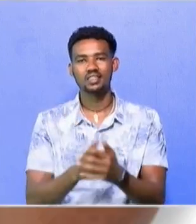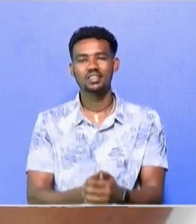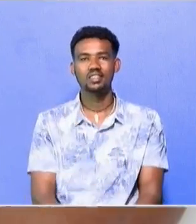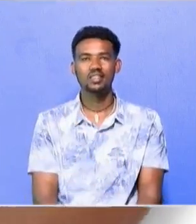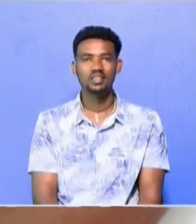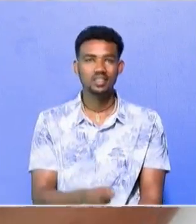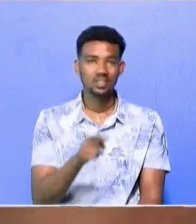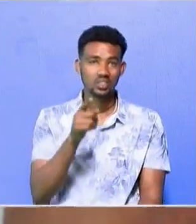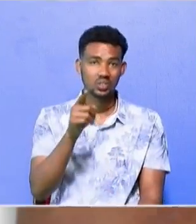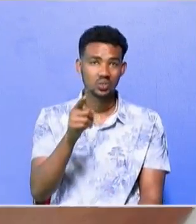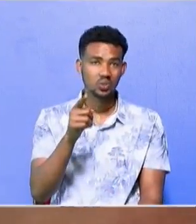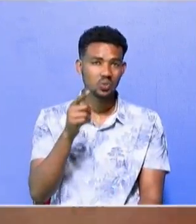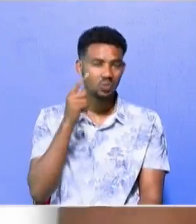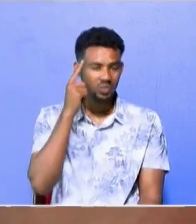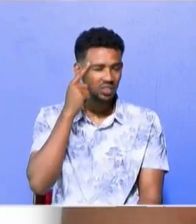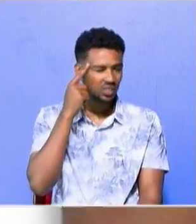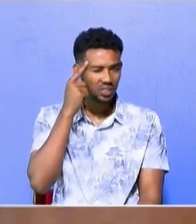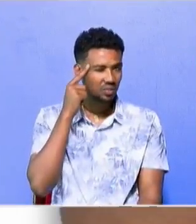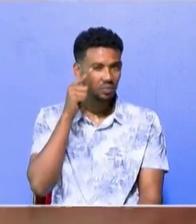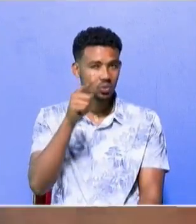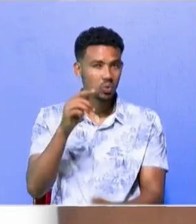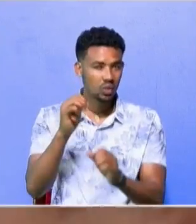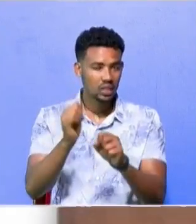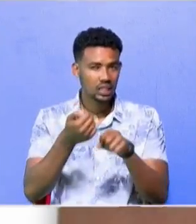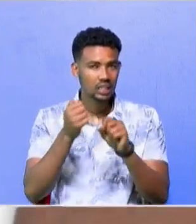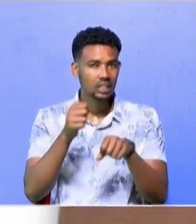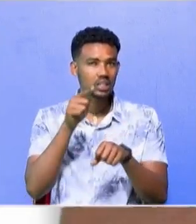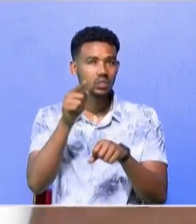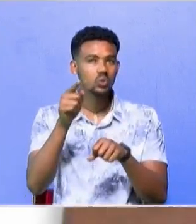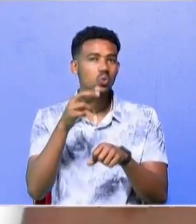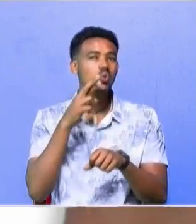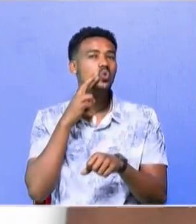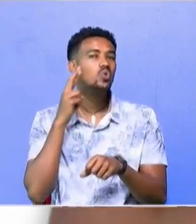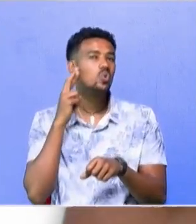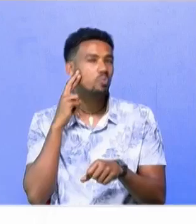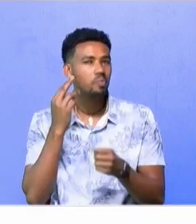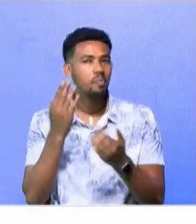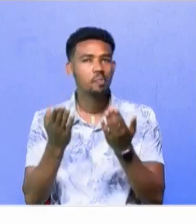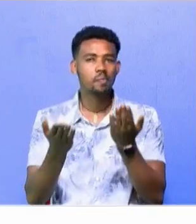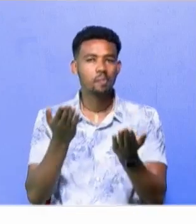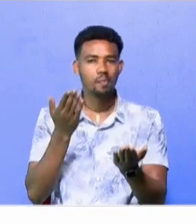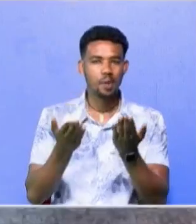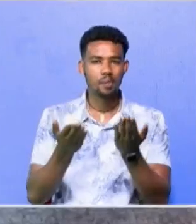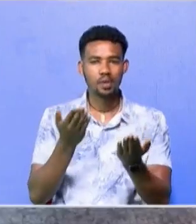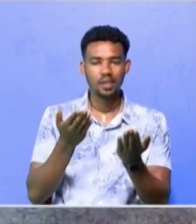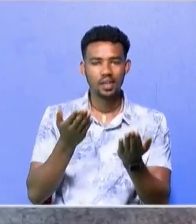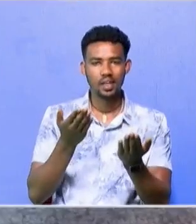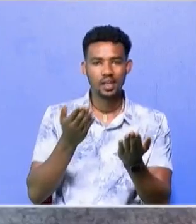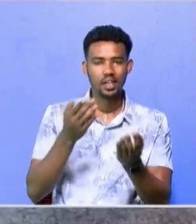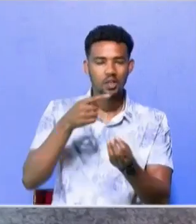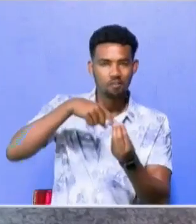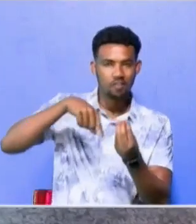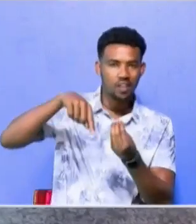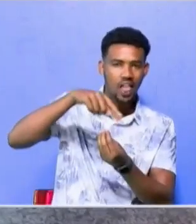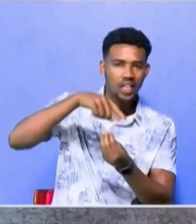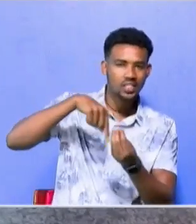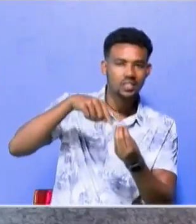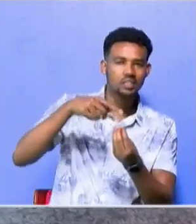Assume yourself as if you're cleaning your room, maybe your